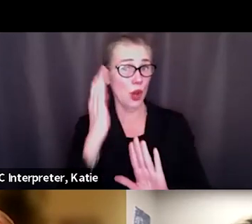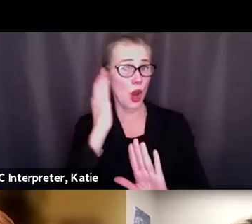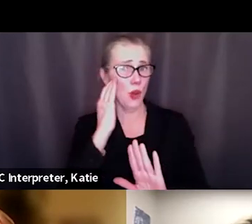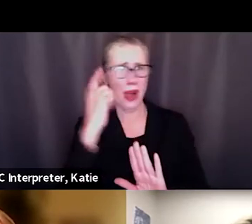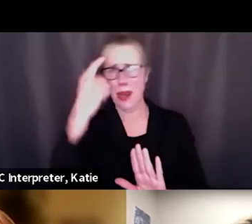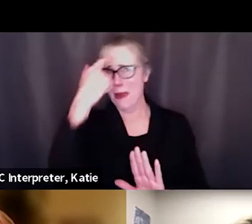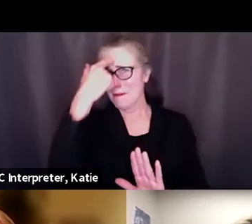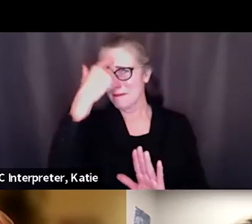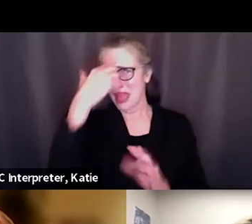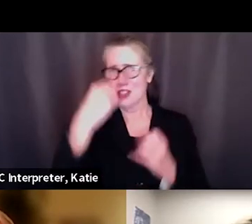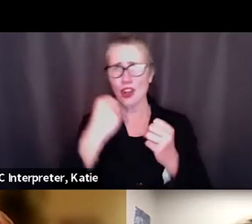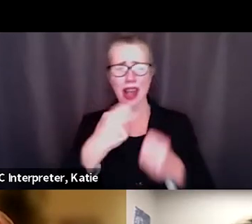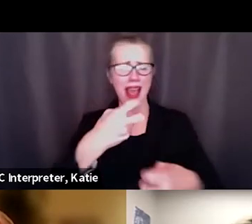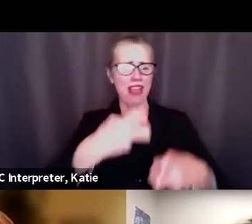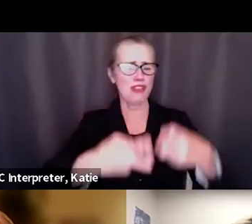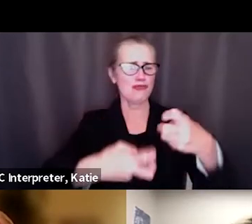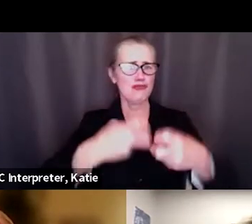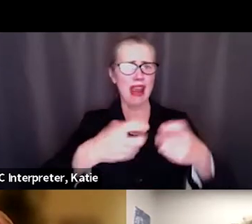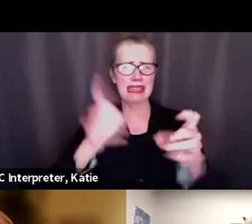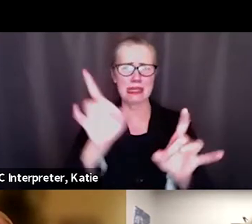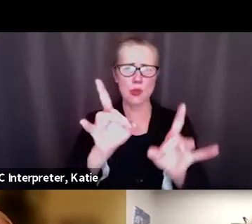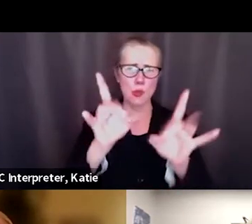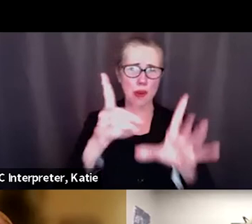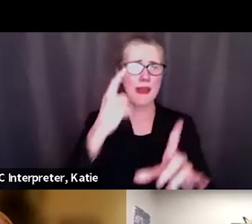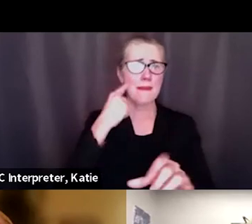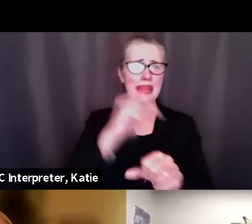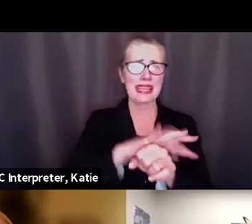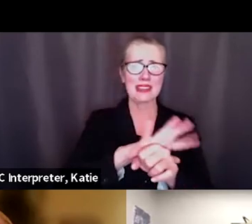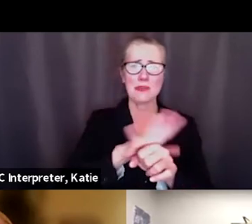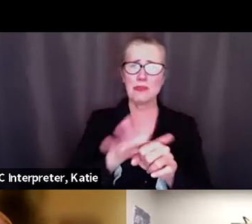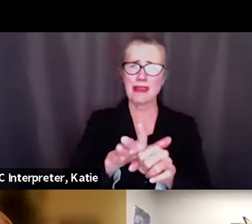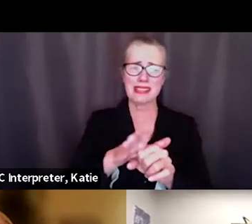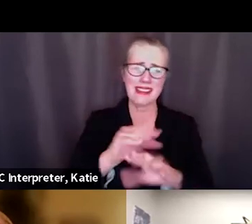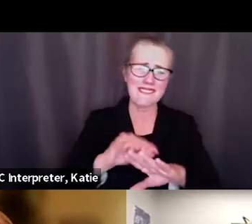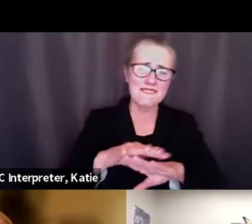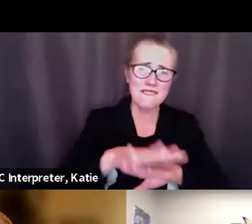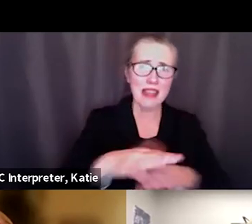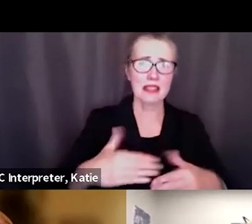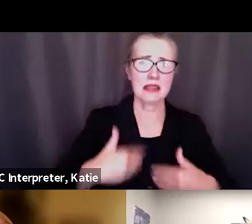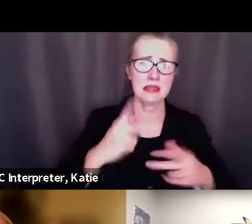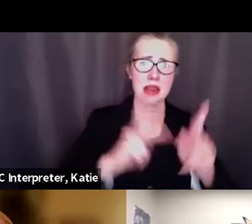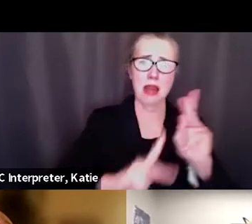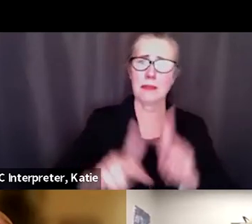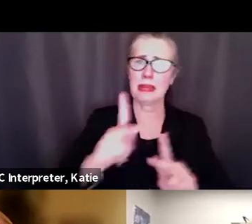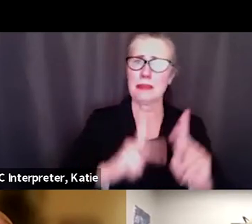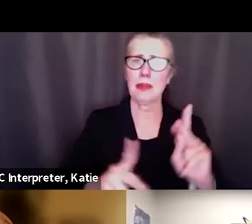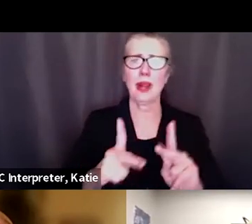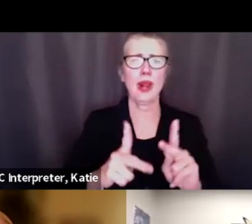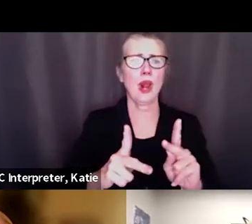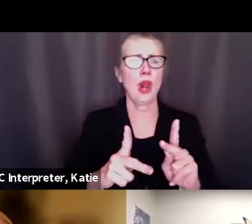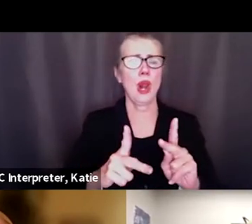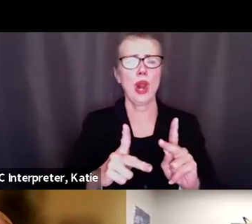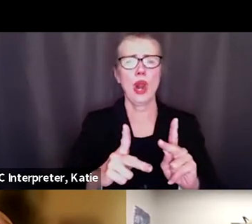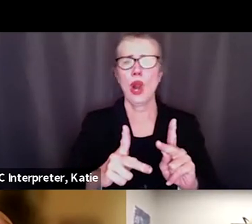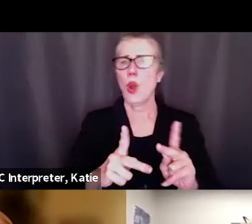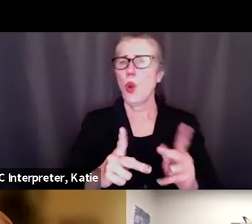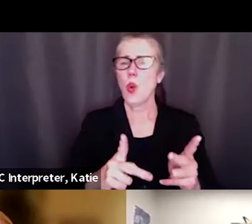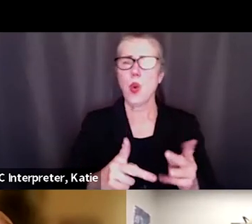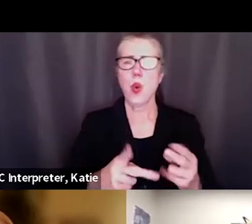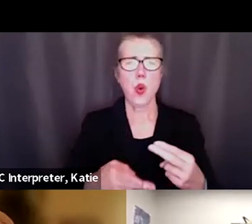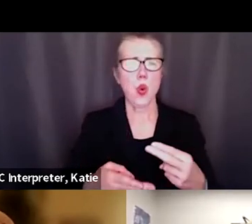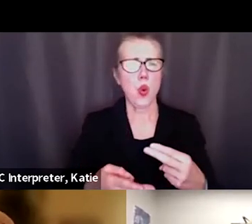health crisis due to the pandemic among our young people in particular has increased drastically